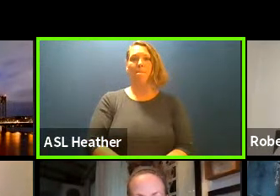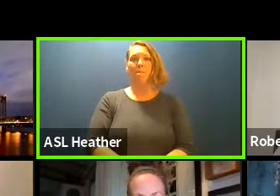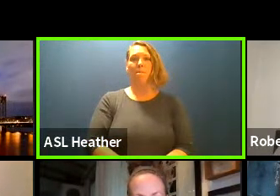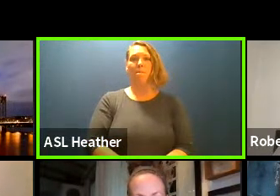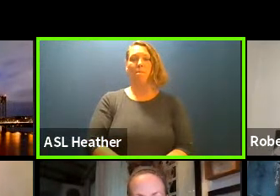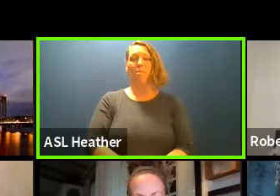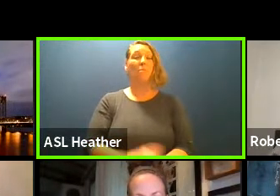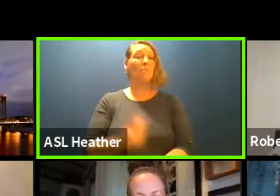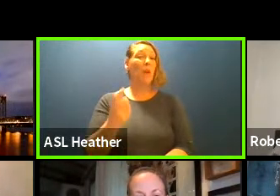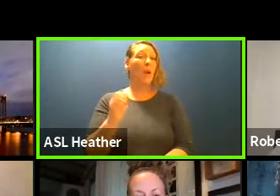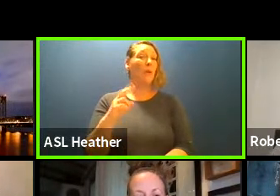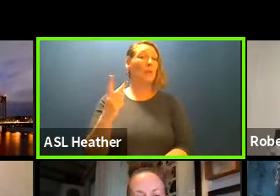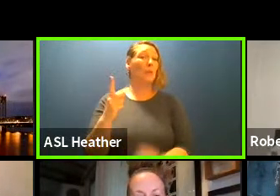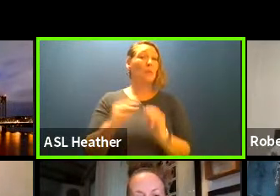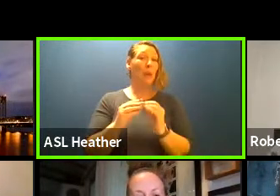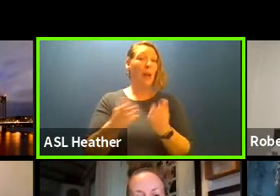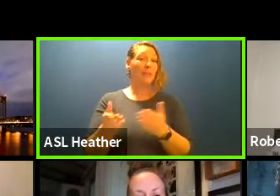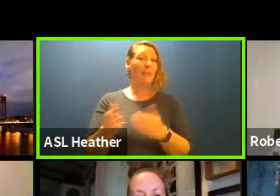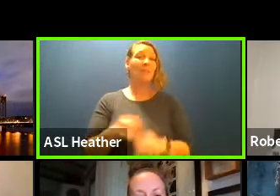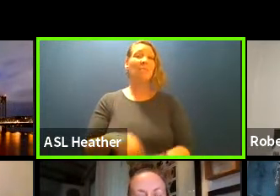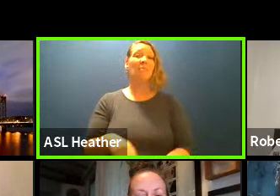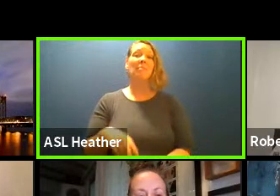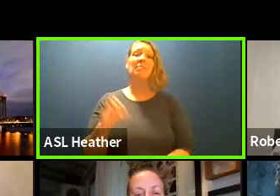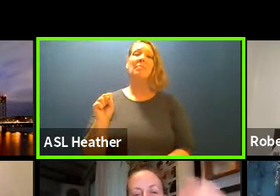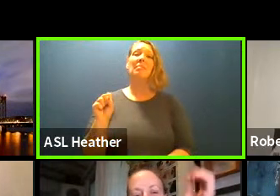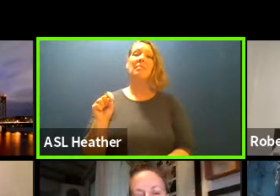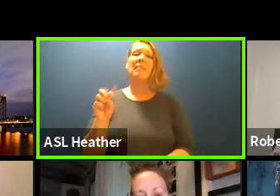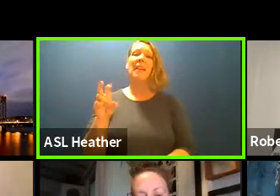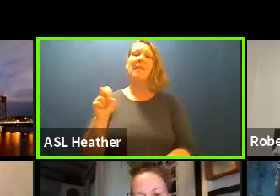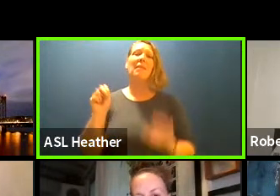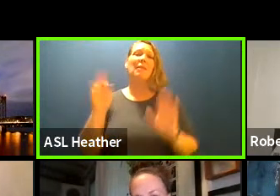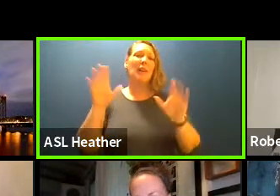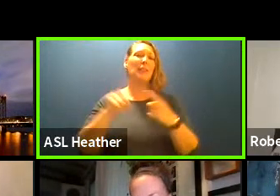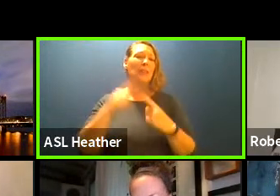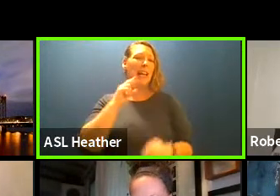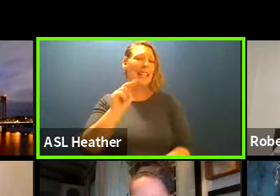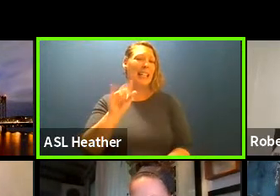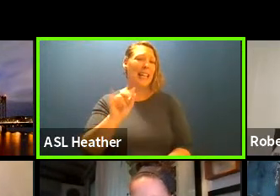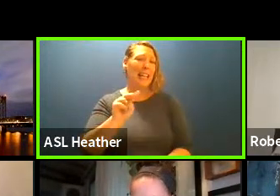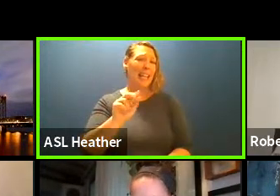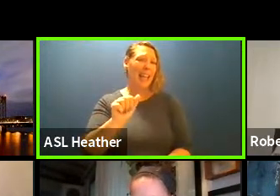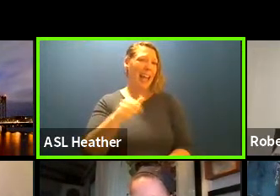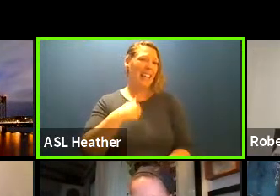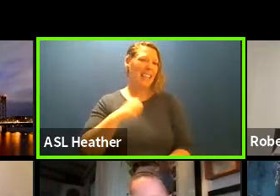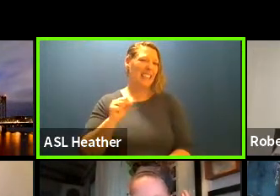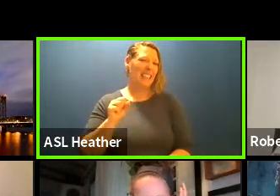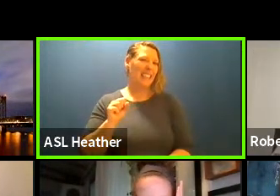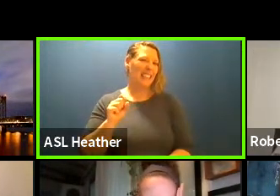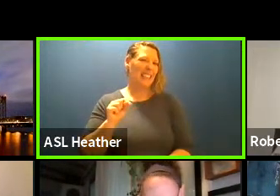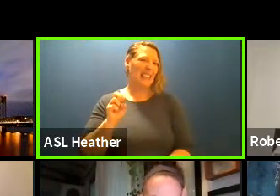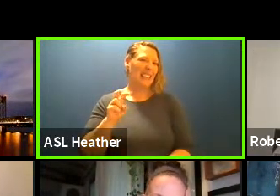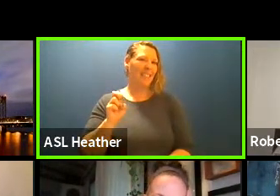One or two more? I can go. And it was great to hear Nina, Steve Nakana here.